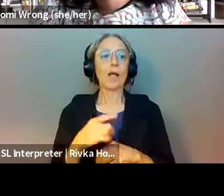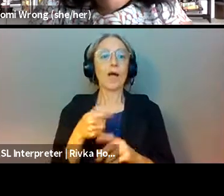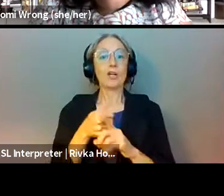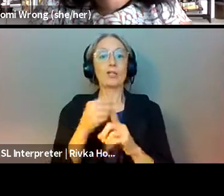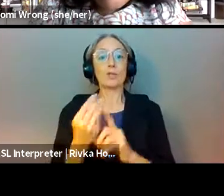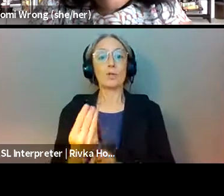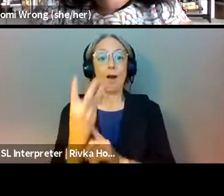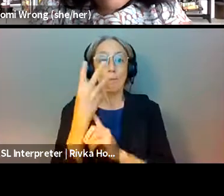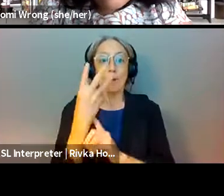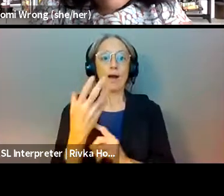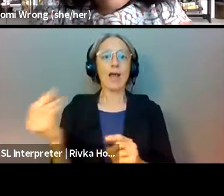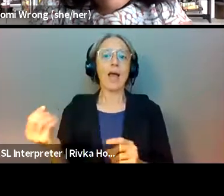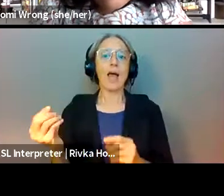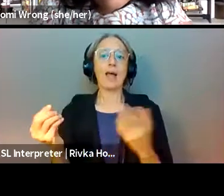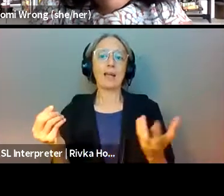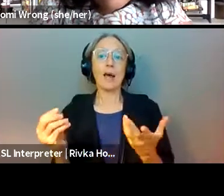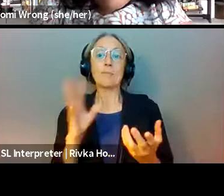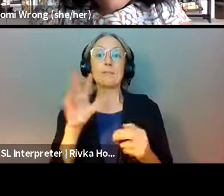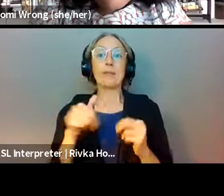that.